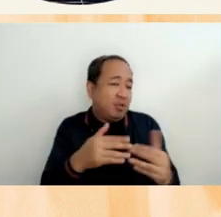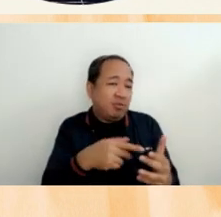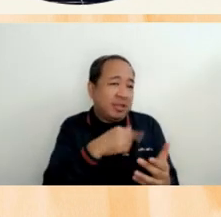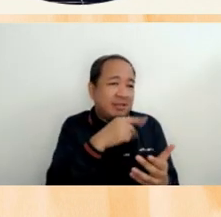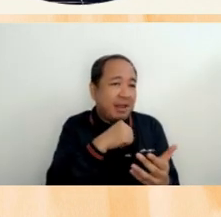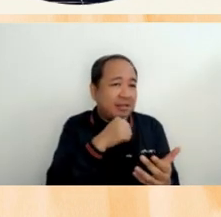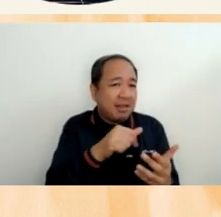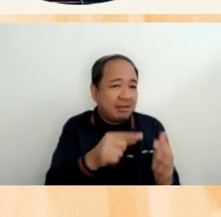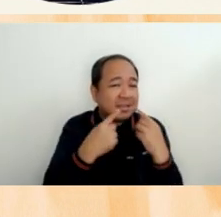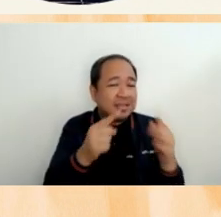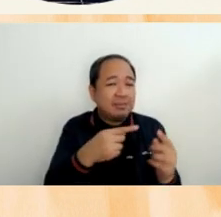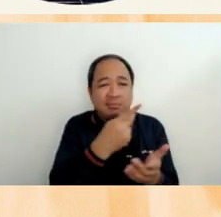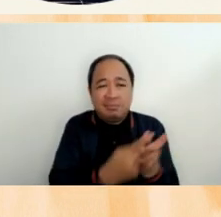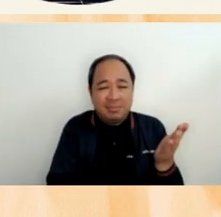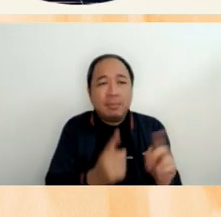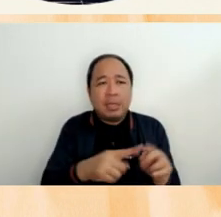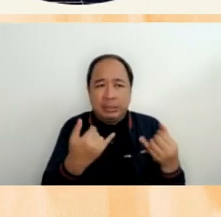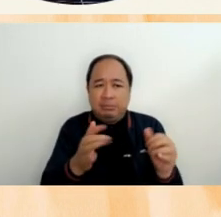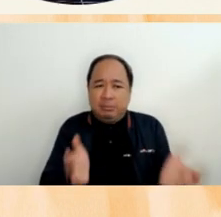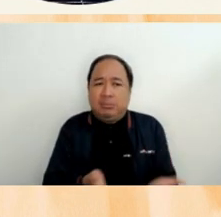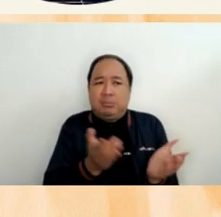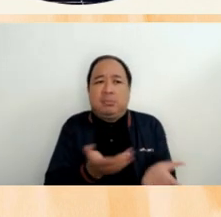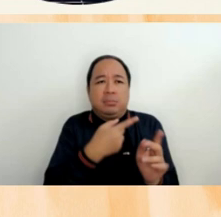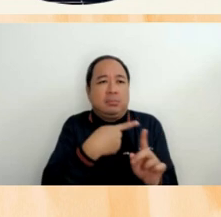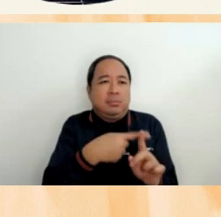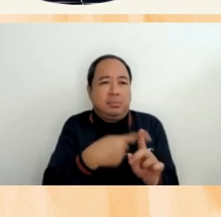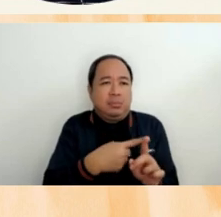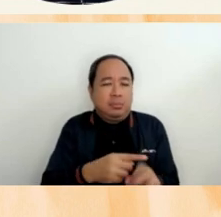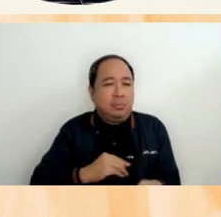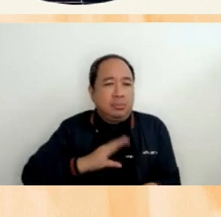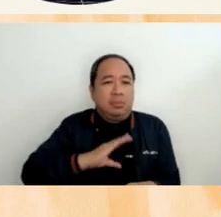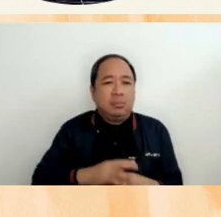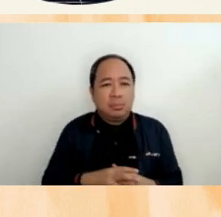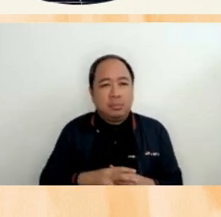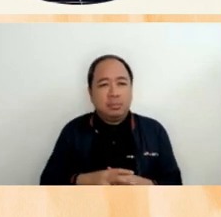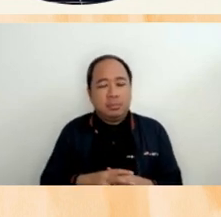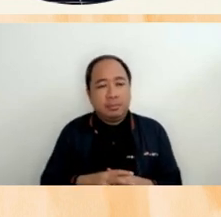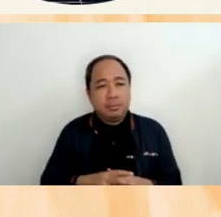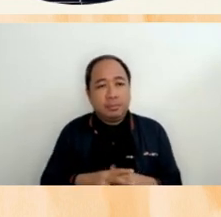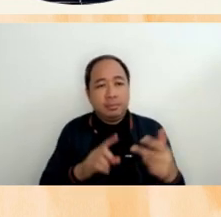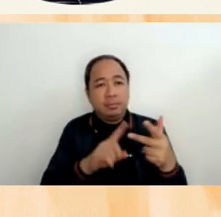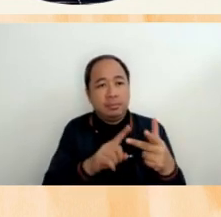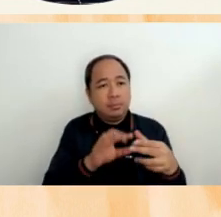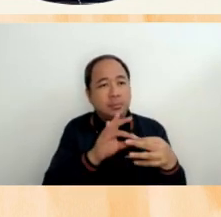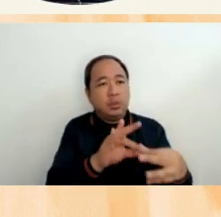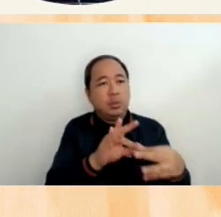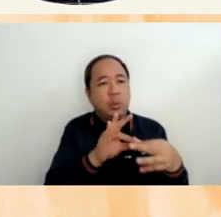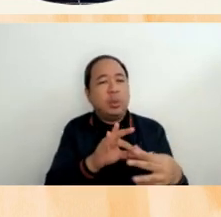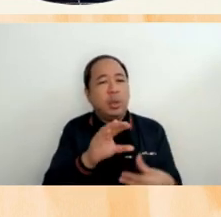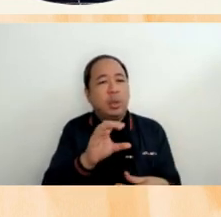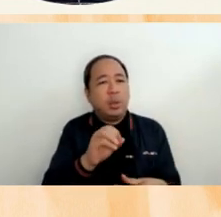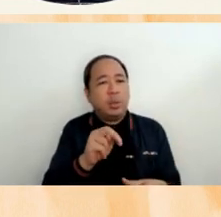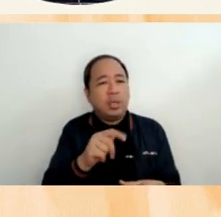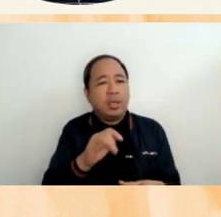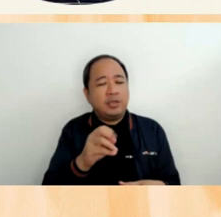order to boost their confidence. Next is connection. Connection is the sense of